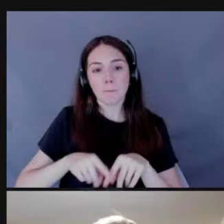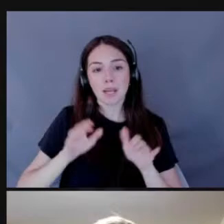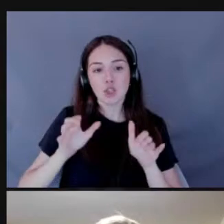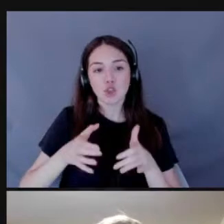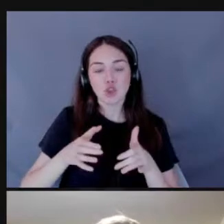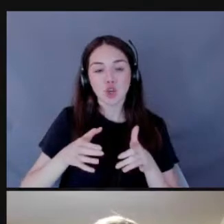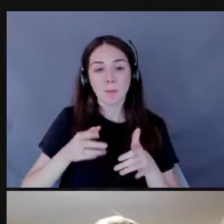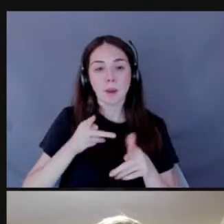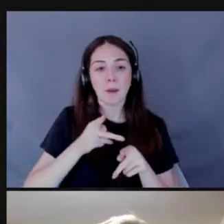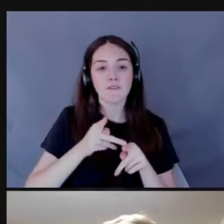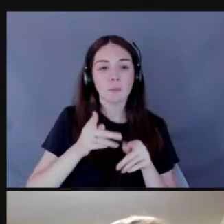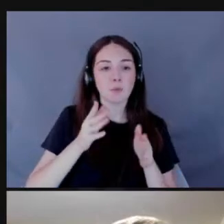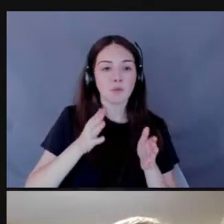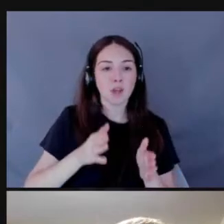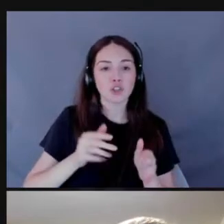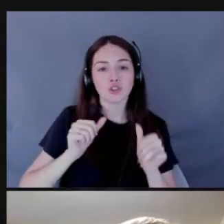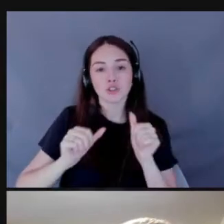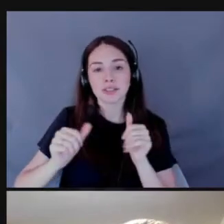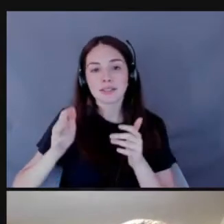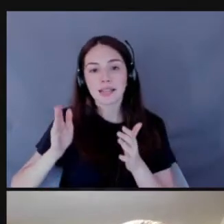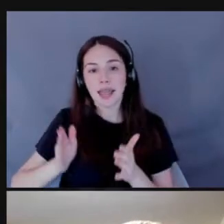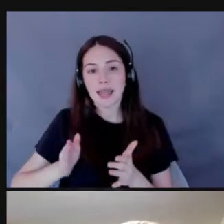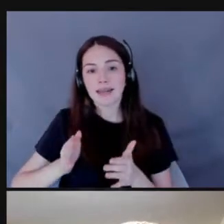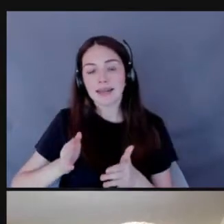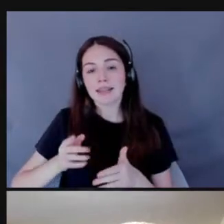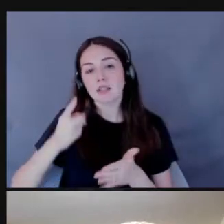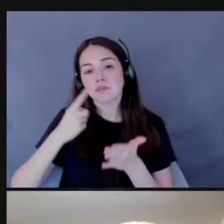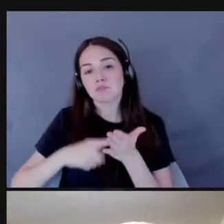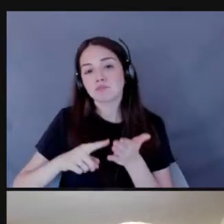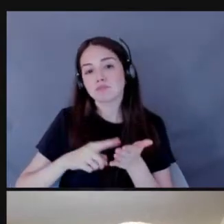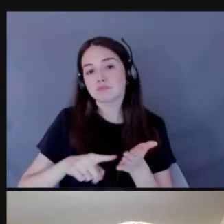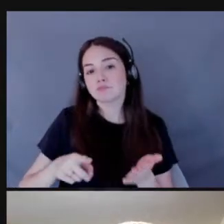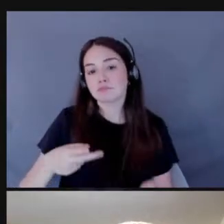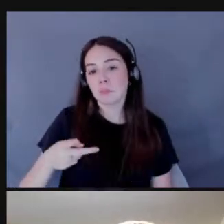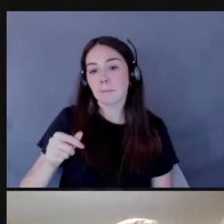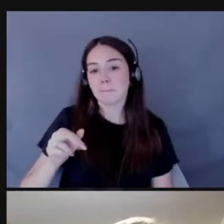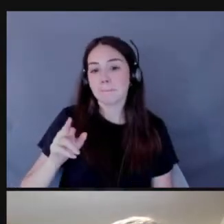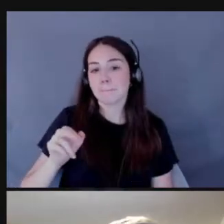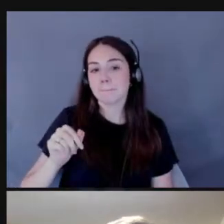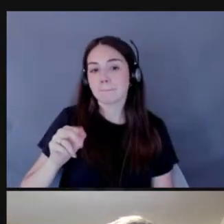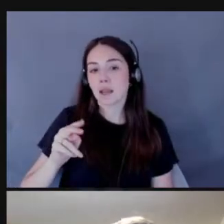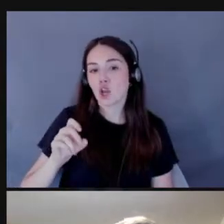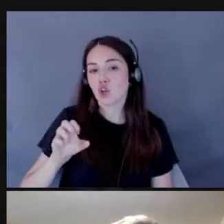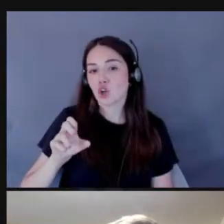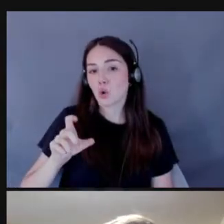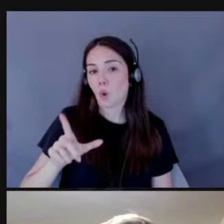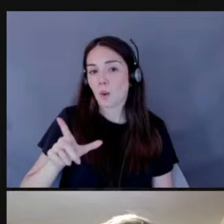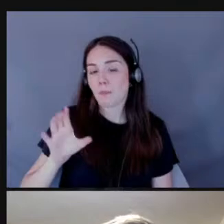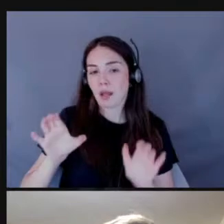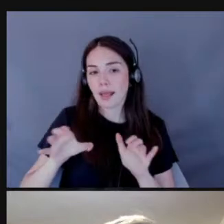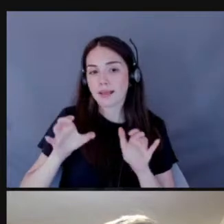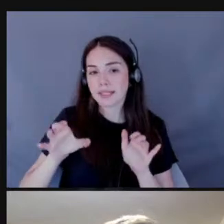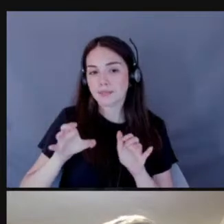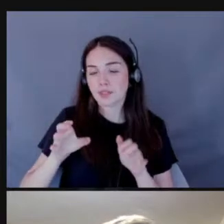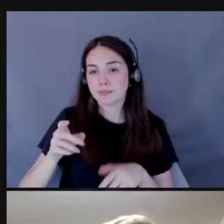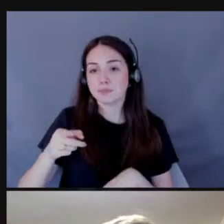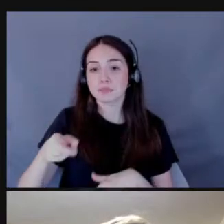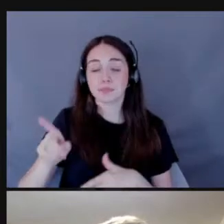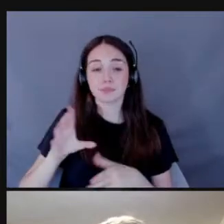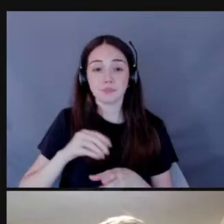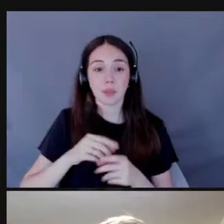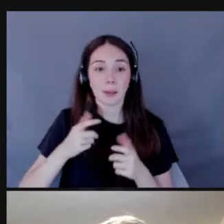who, on the side, investigated paranormal things. And they were part of a big movement